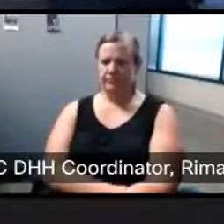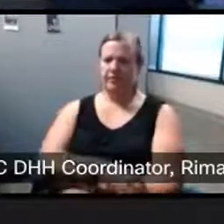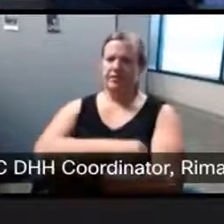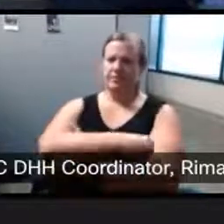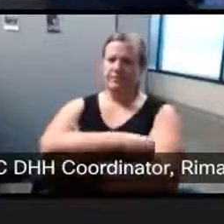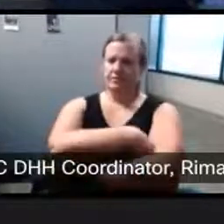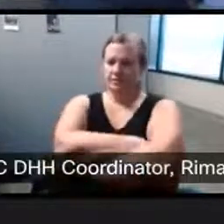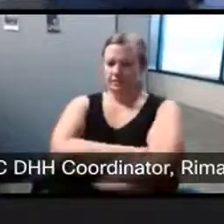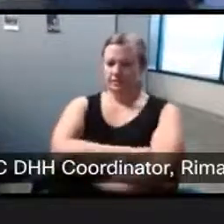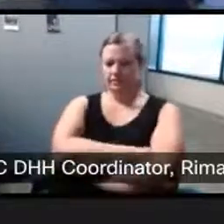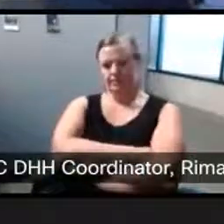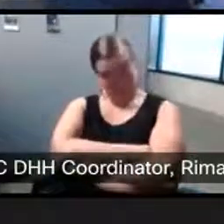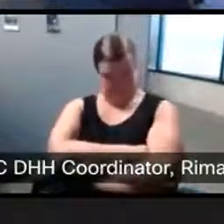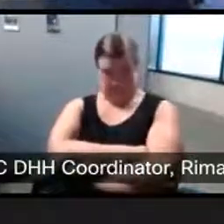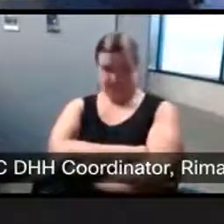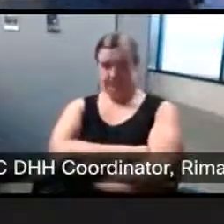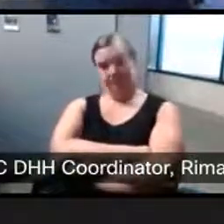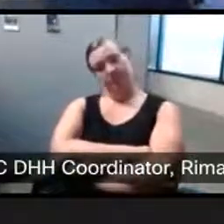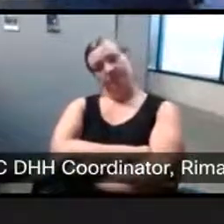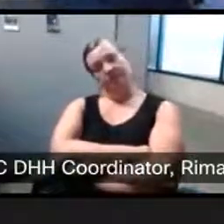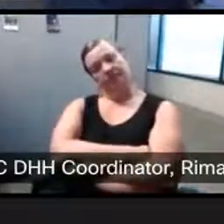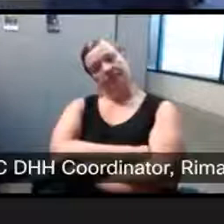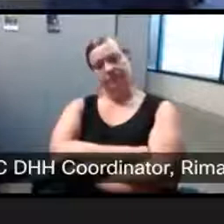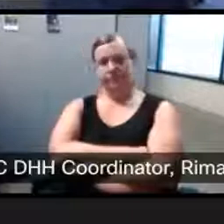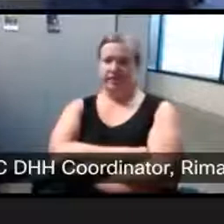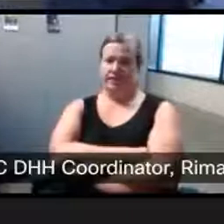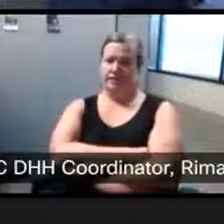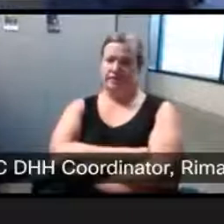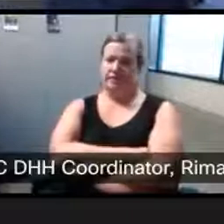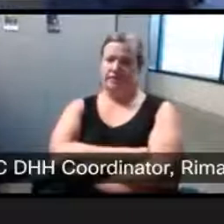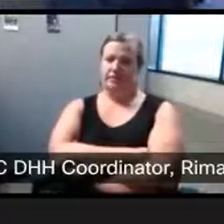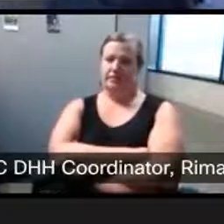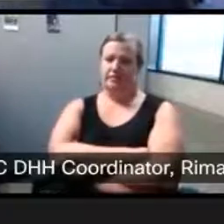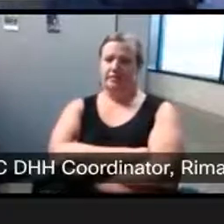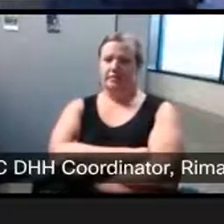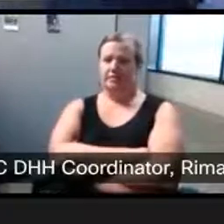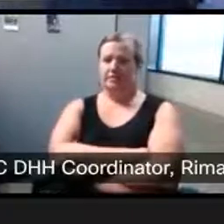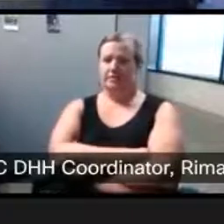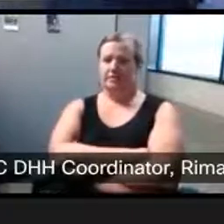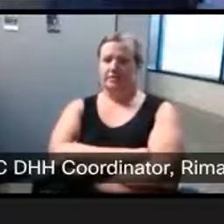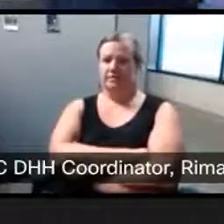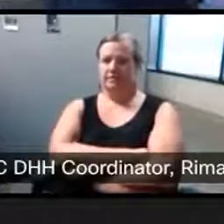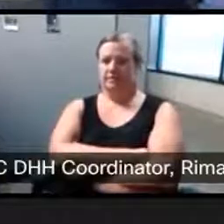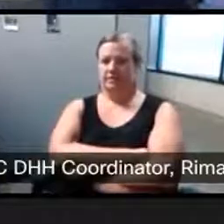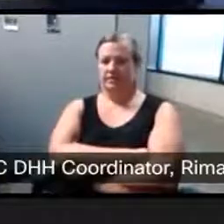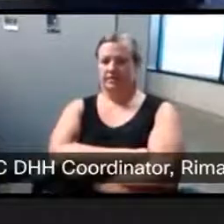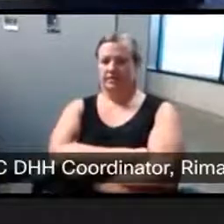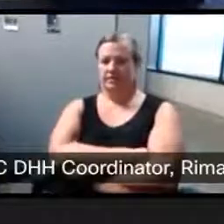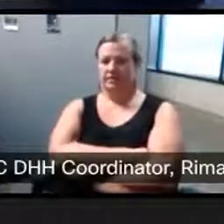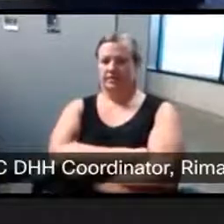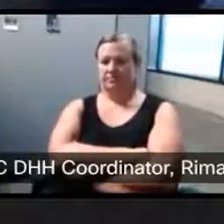that it is, I don't want to say the word chaos, but there's a lot of balls in the air that are being